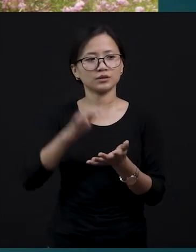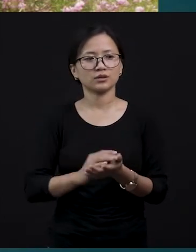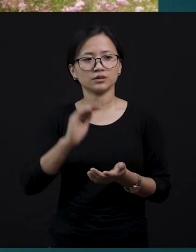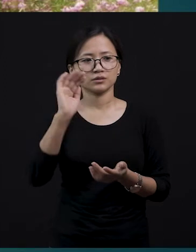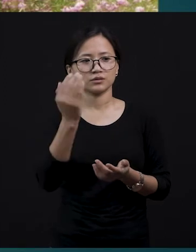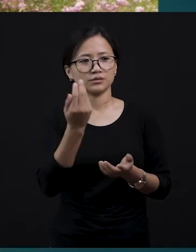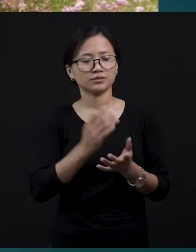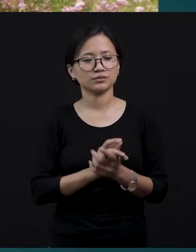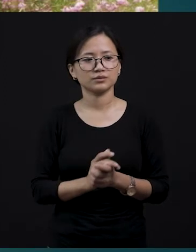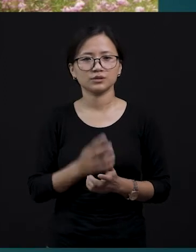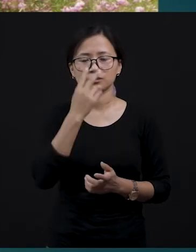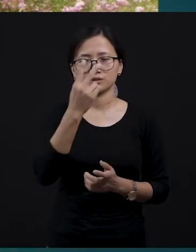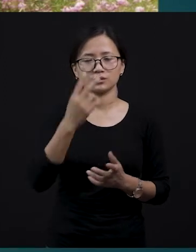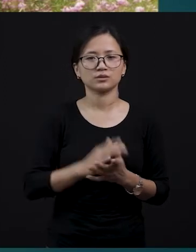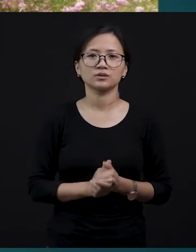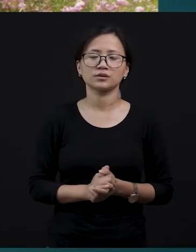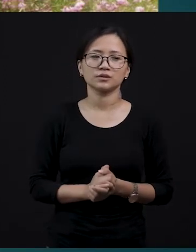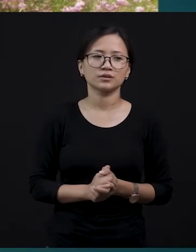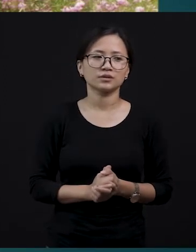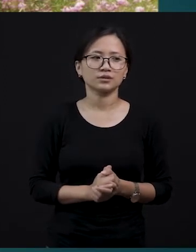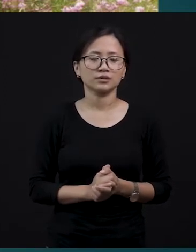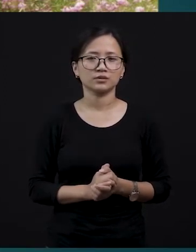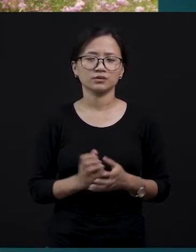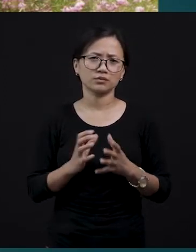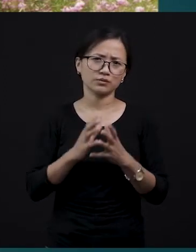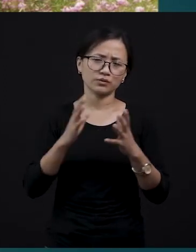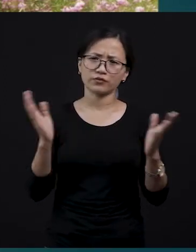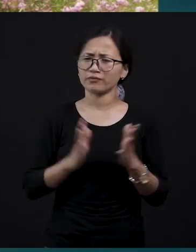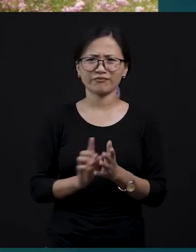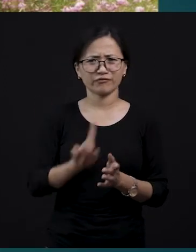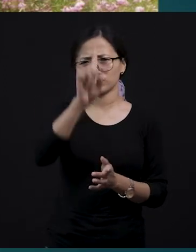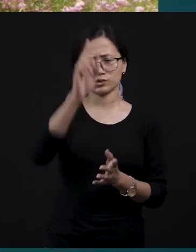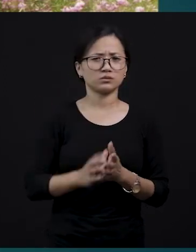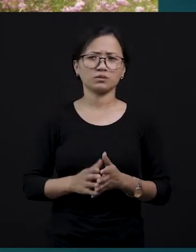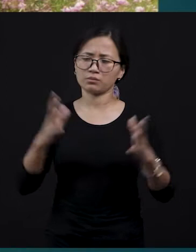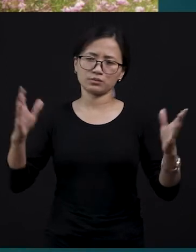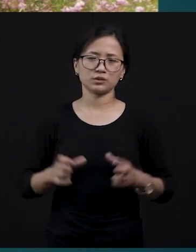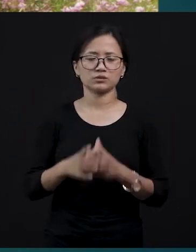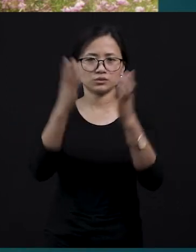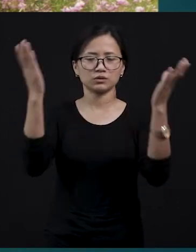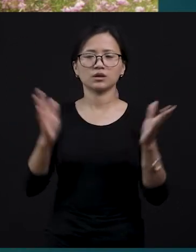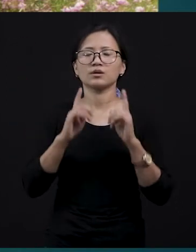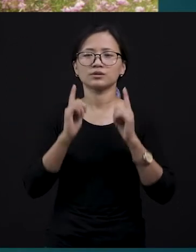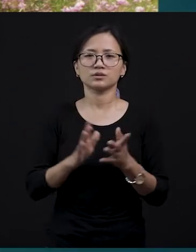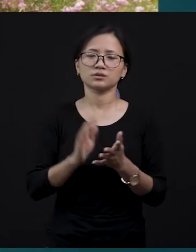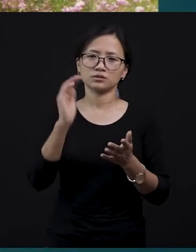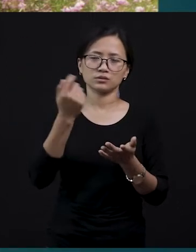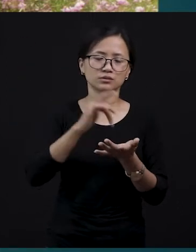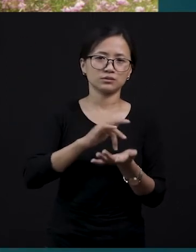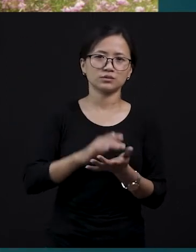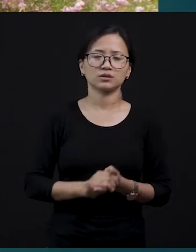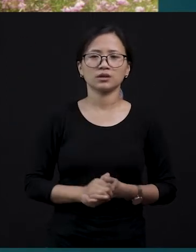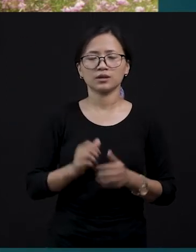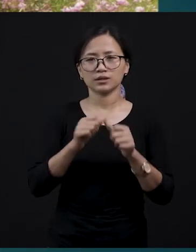are some bushy deserts that you see here. There are certain bushes, not the very tall and big trees, but there are certain plants that can